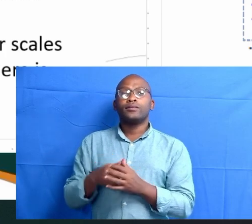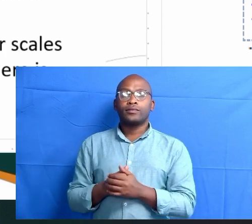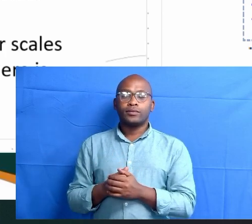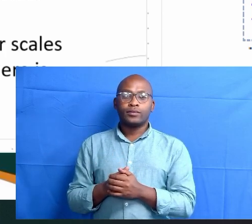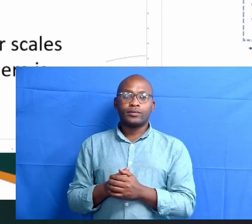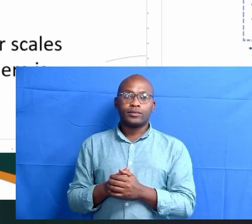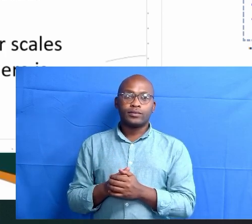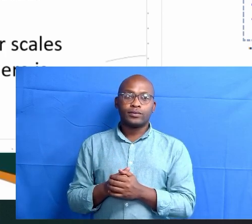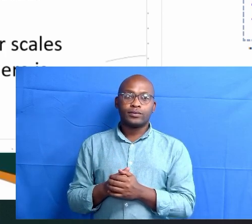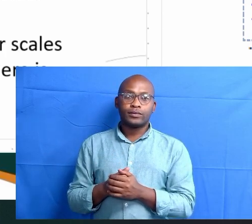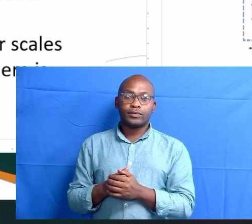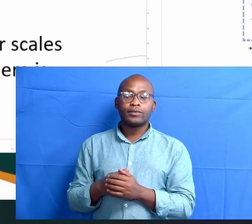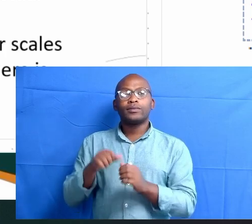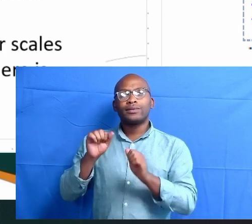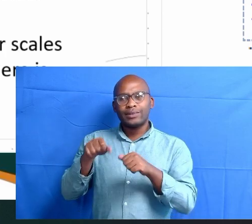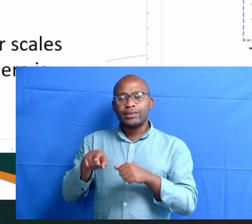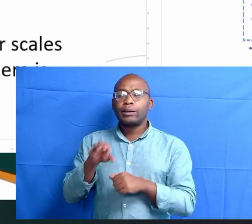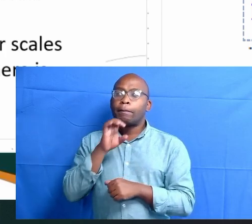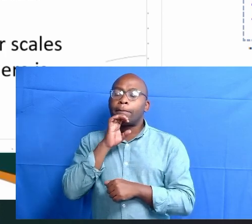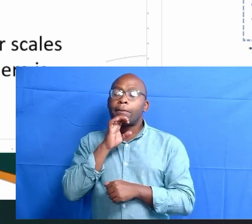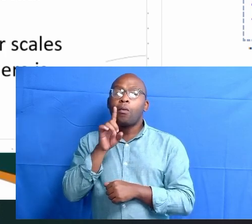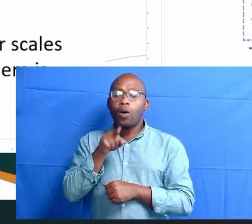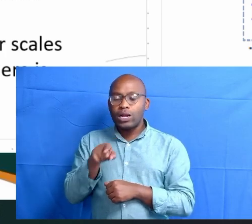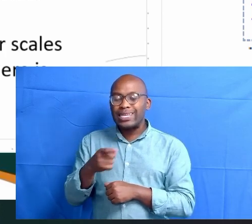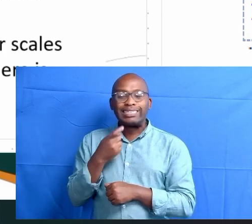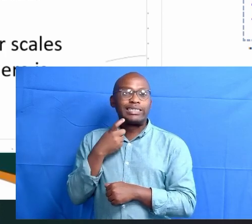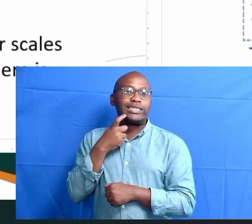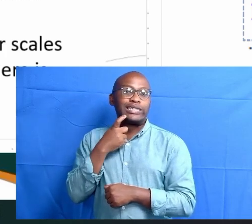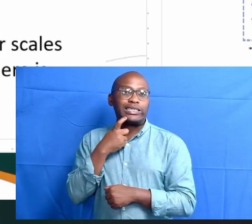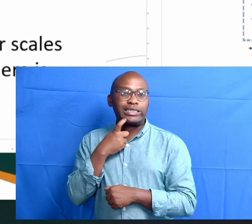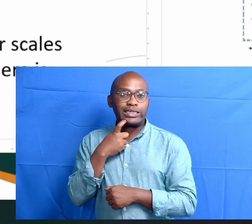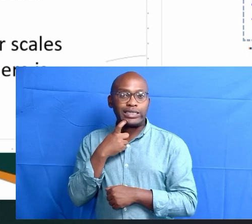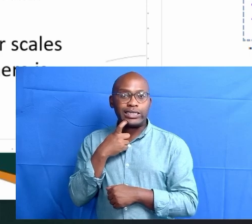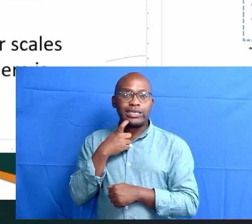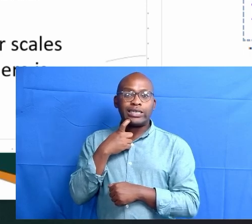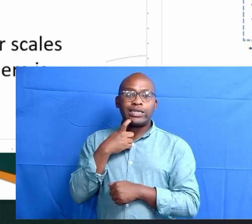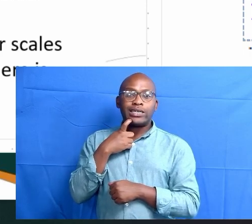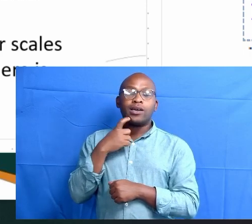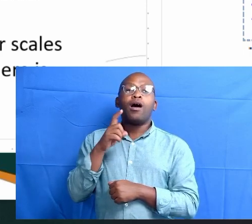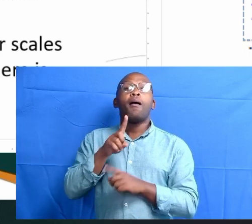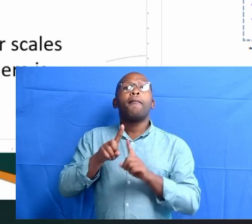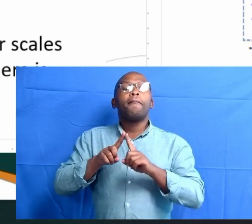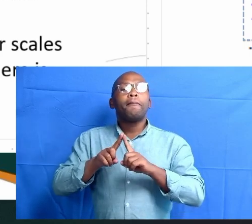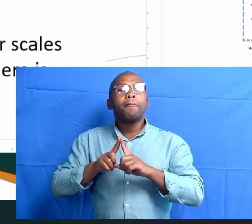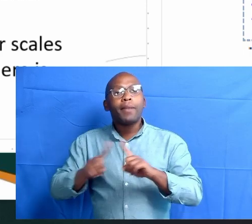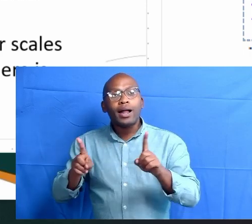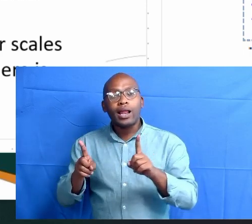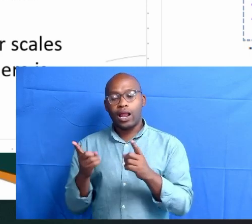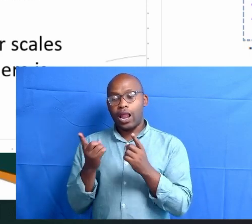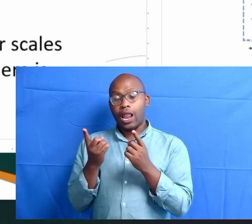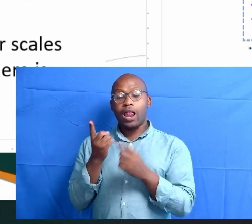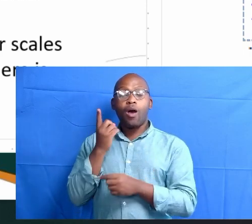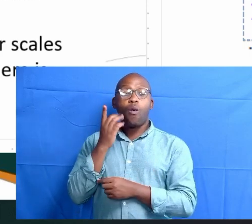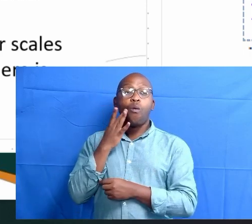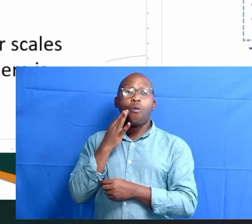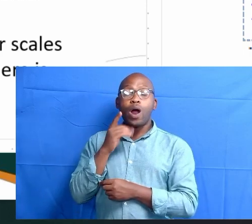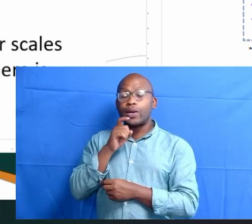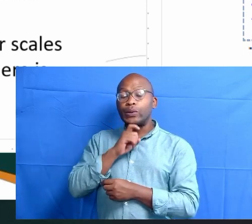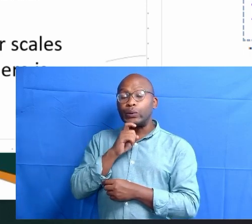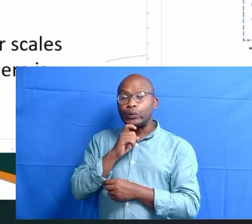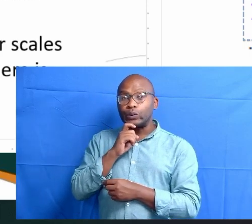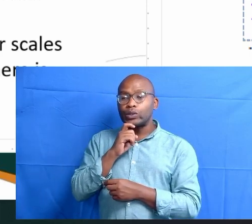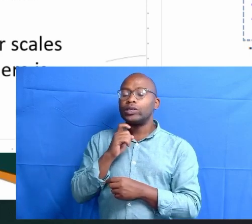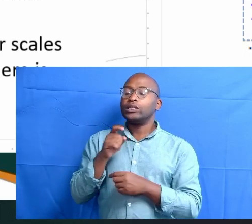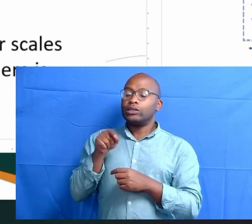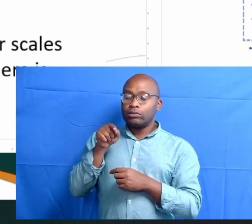it. If it's convenient, it means it's easy to work also with it. But now when you're working with a